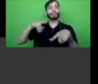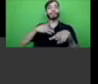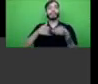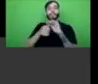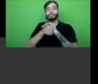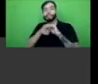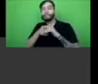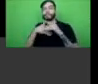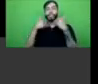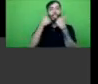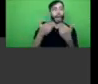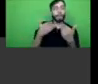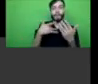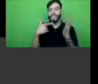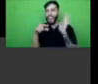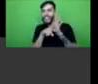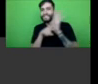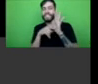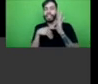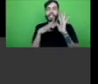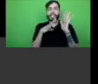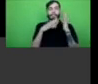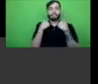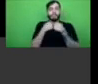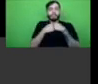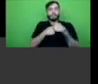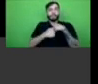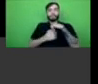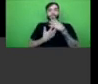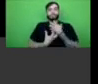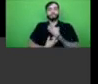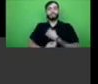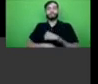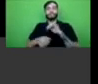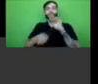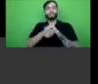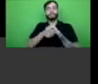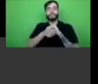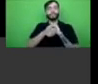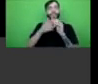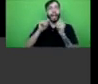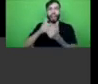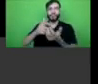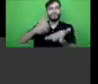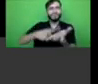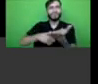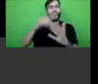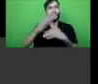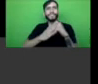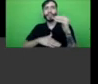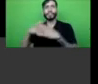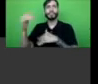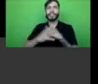stigmatized by disability when we are trying to talk about police violence in